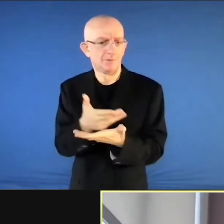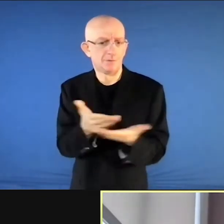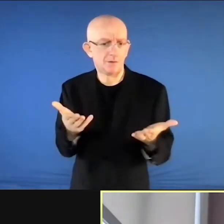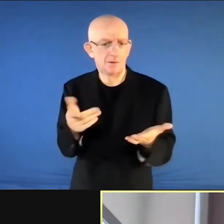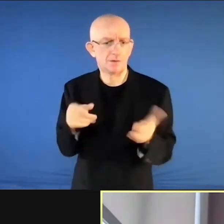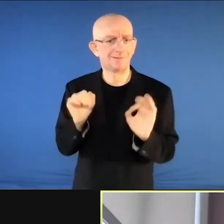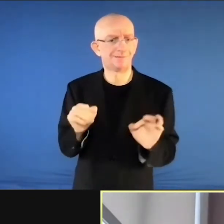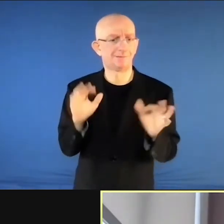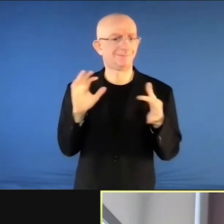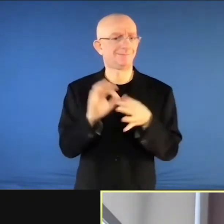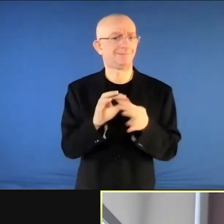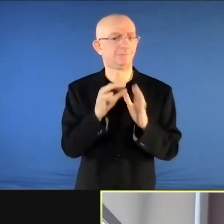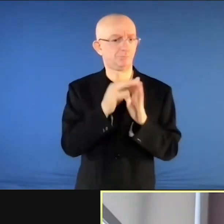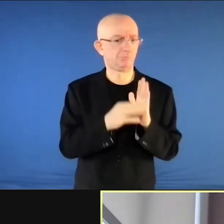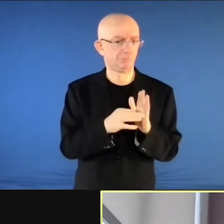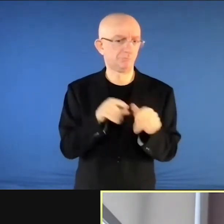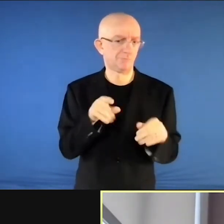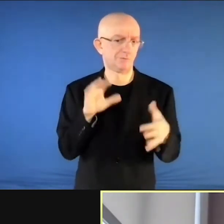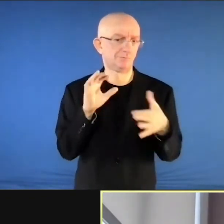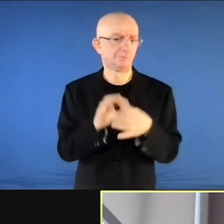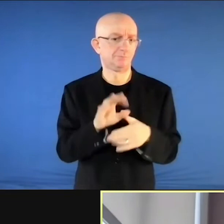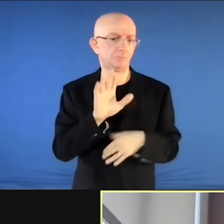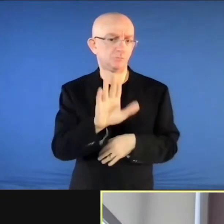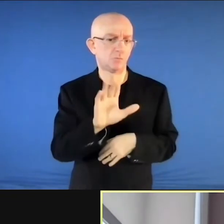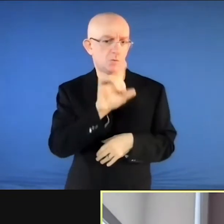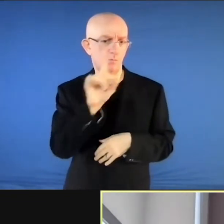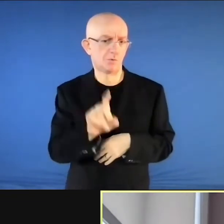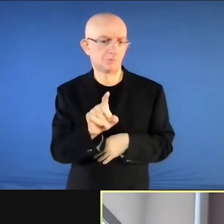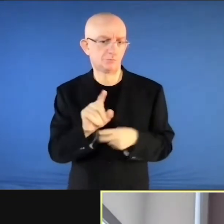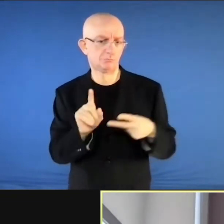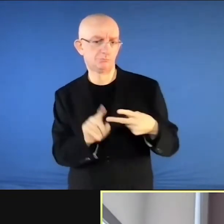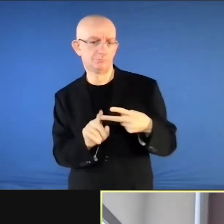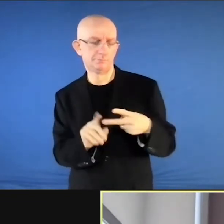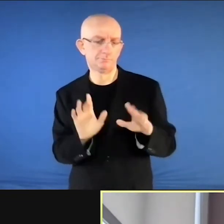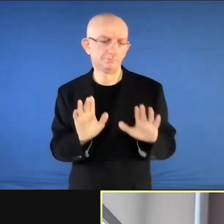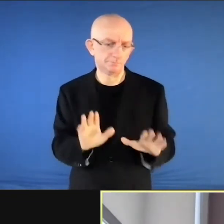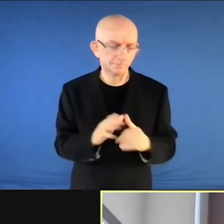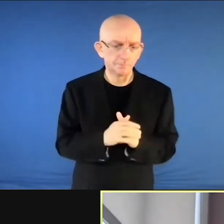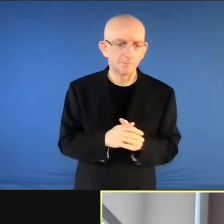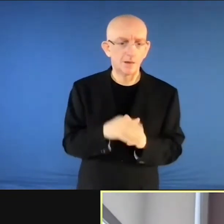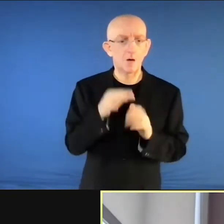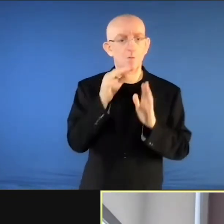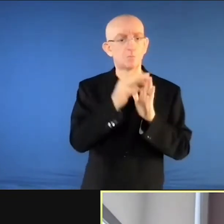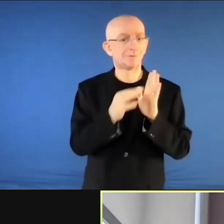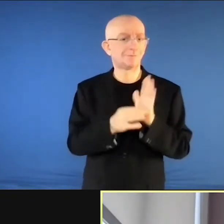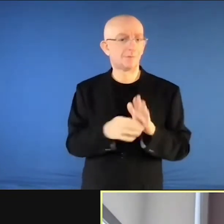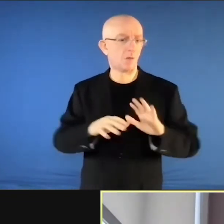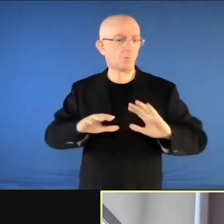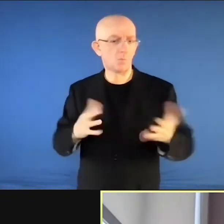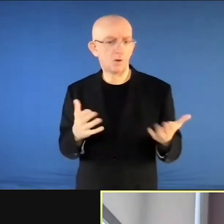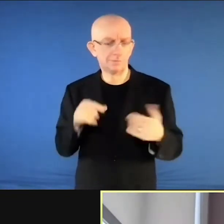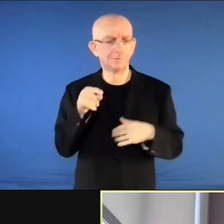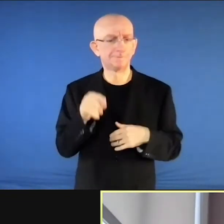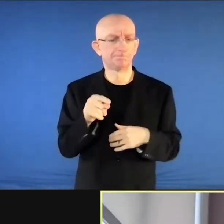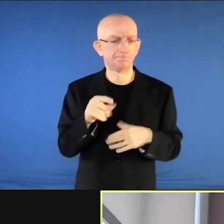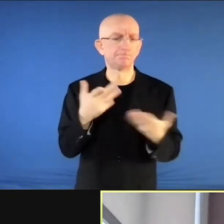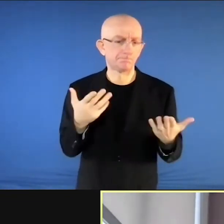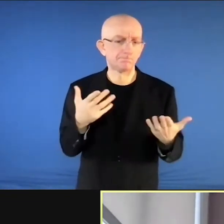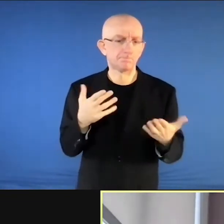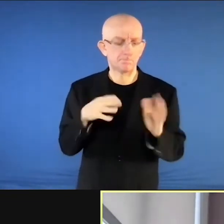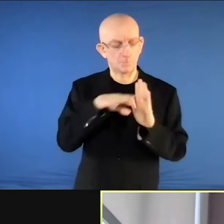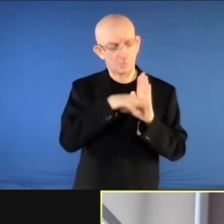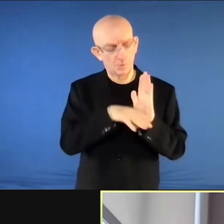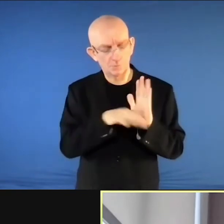the Code of Ethics, and these are autonomy, partnership, diversity, equity, competence. The Code